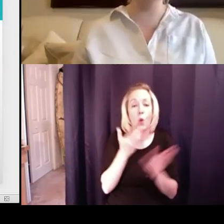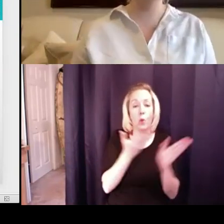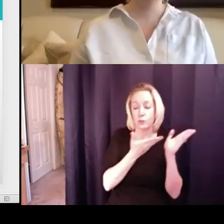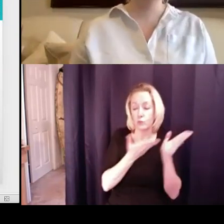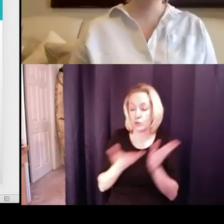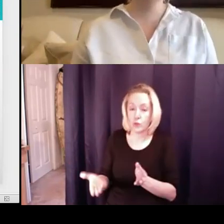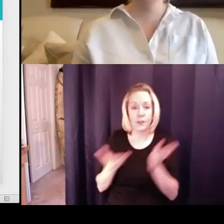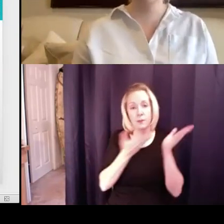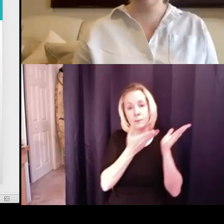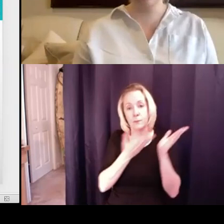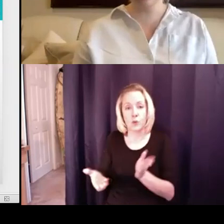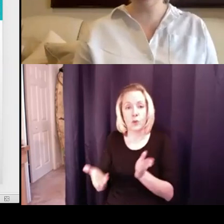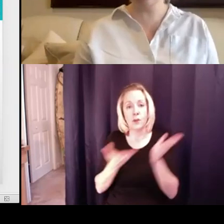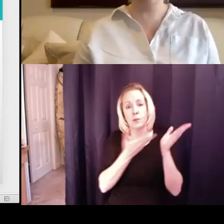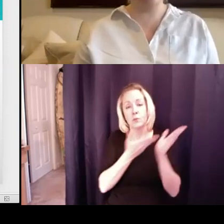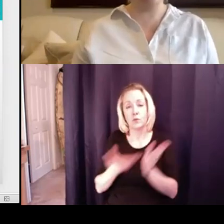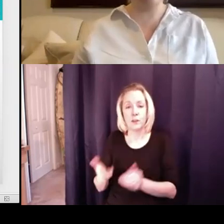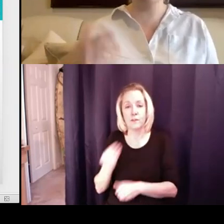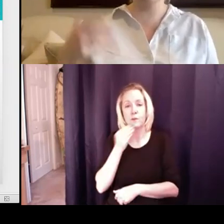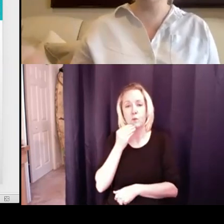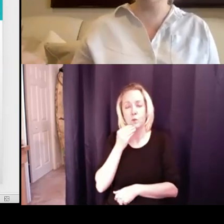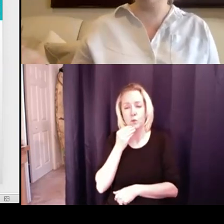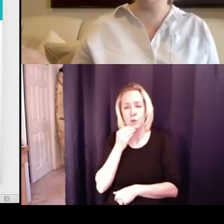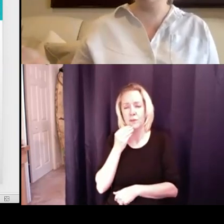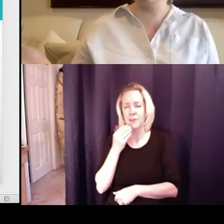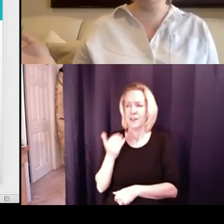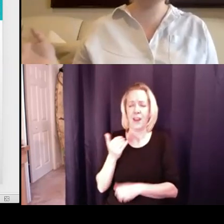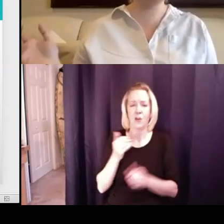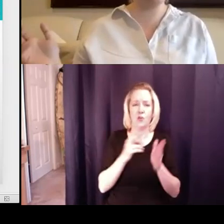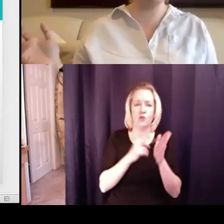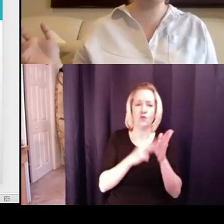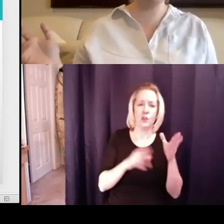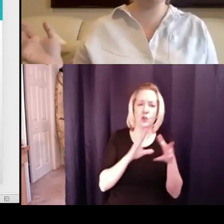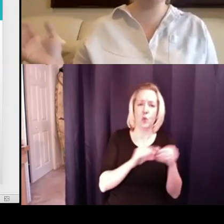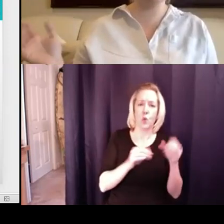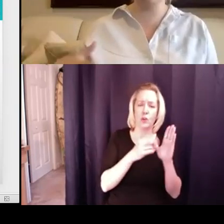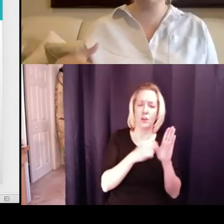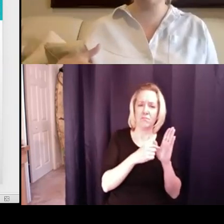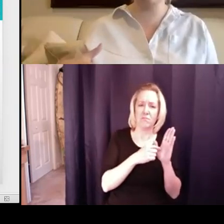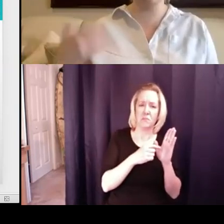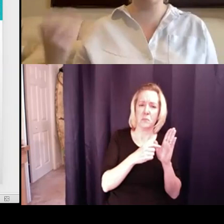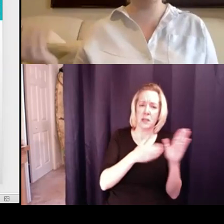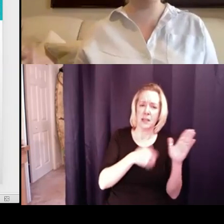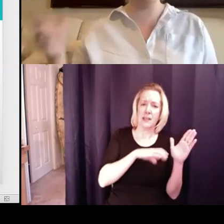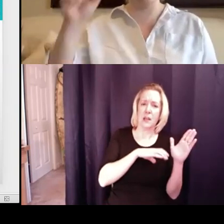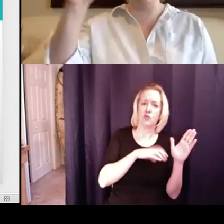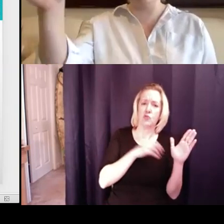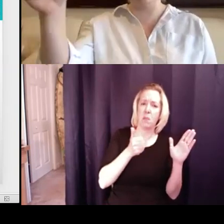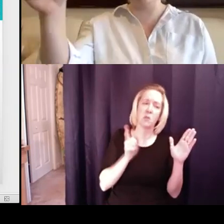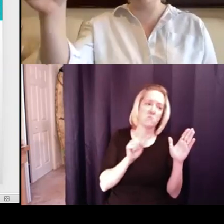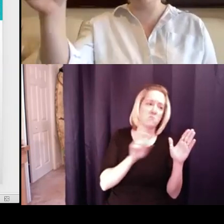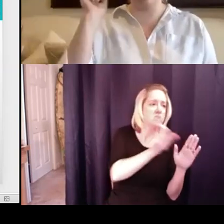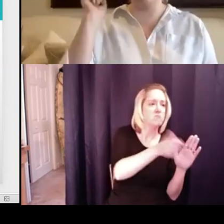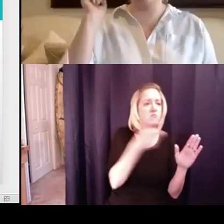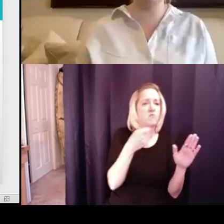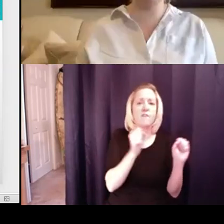table. But then you're reading in stories, right? And characters are going in the fridge, they're going to a restaurant, they're going to fill the